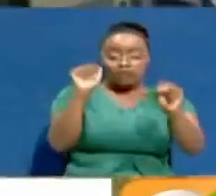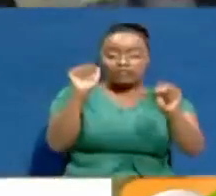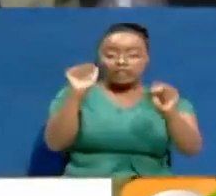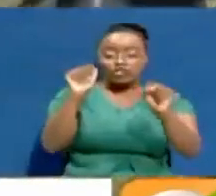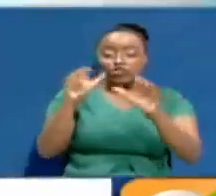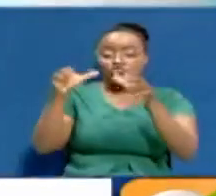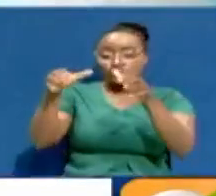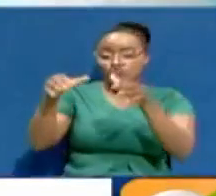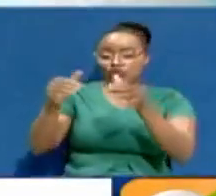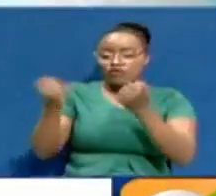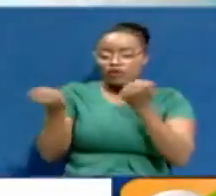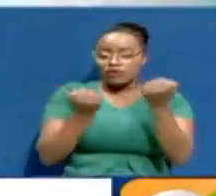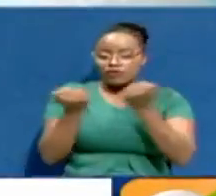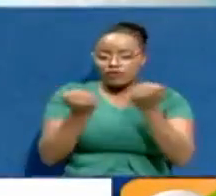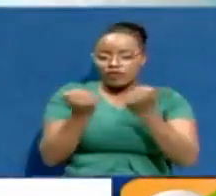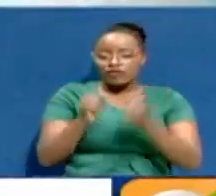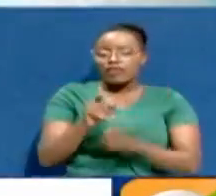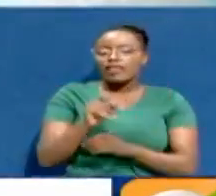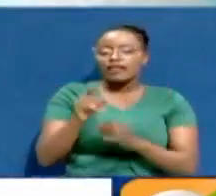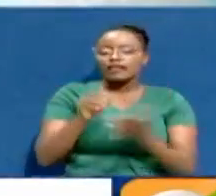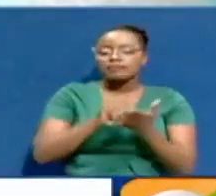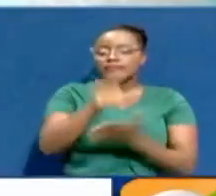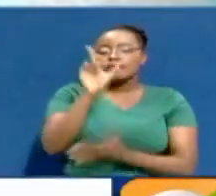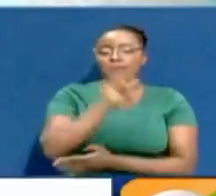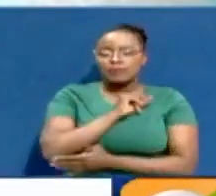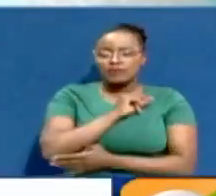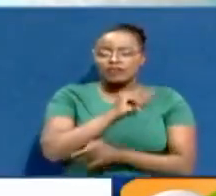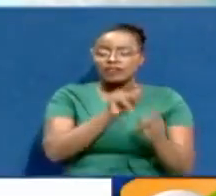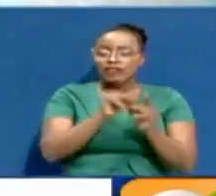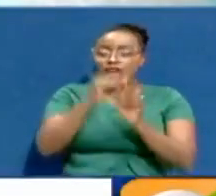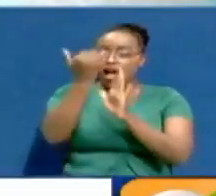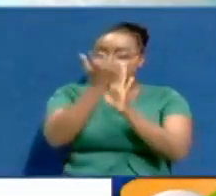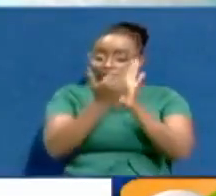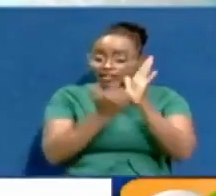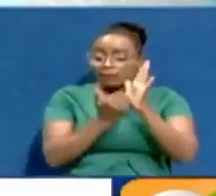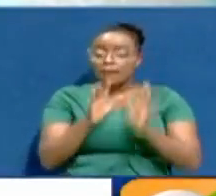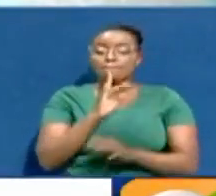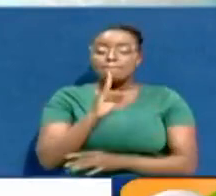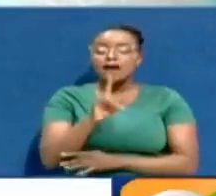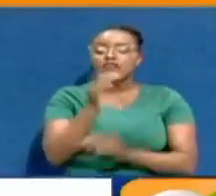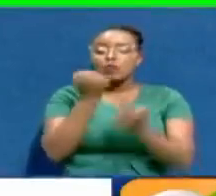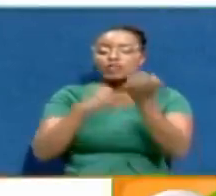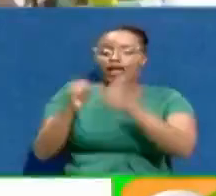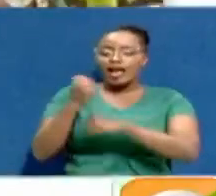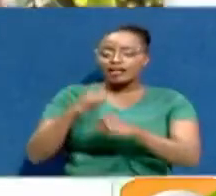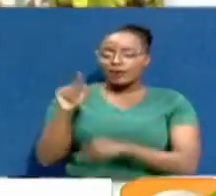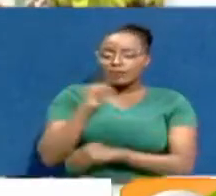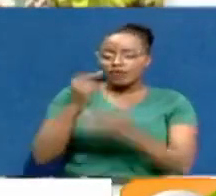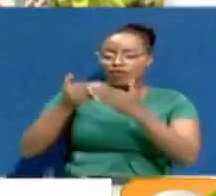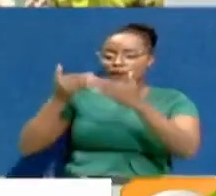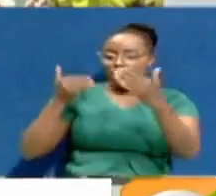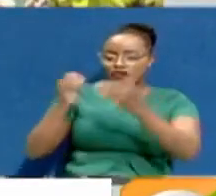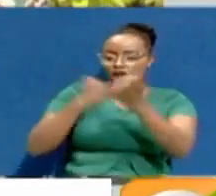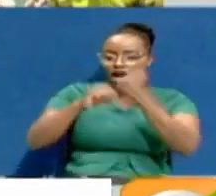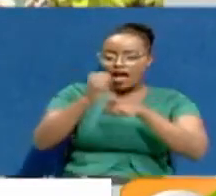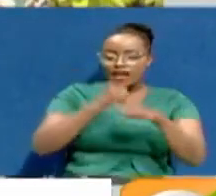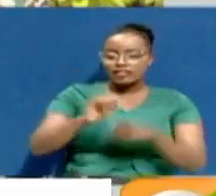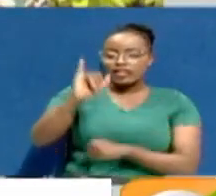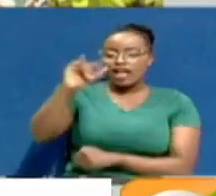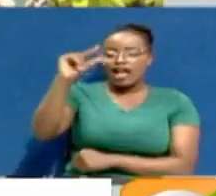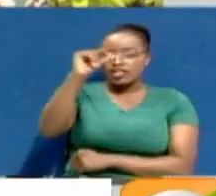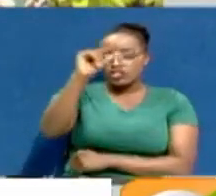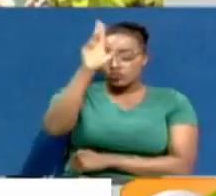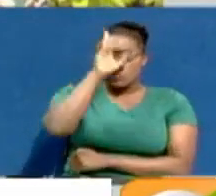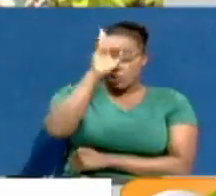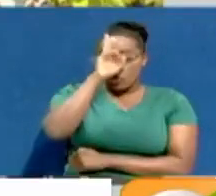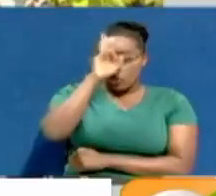motorcade. The directive sent out via a press statement was swiftly acted on by the then acting Inspector General